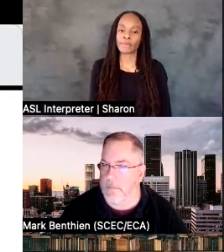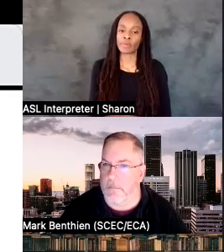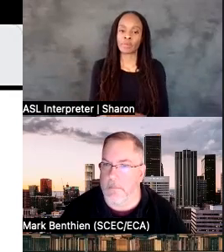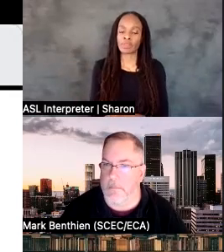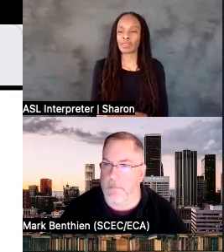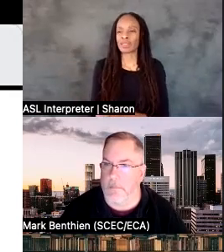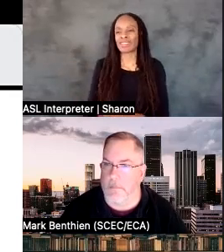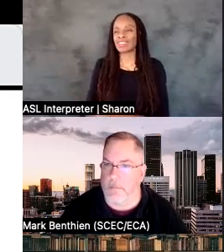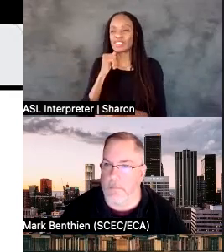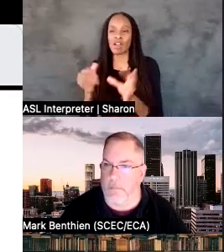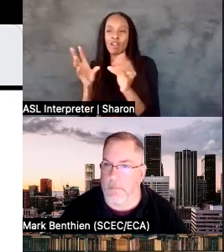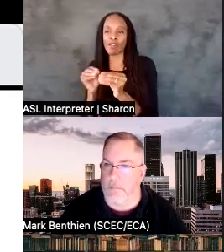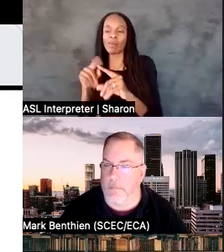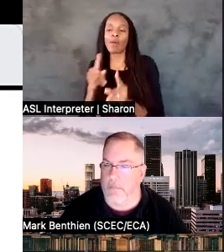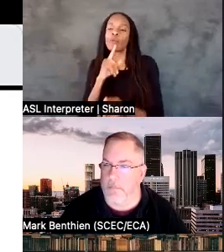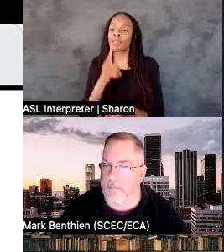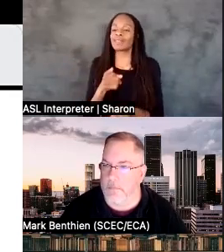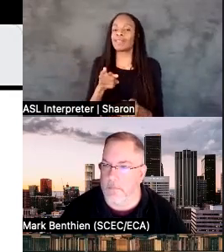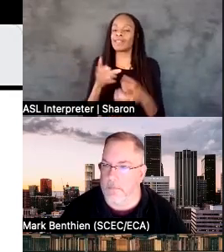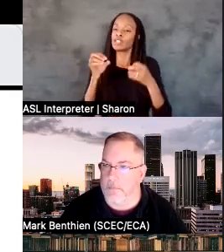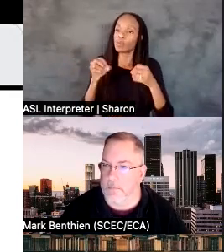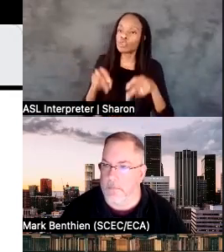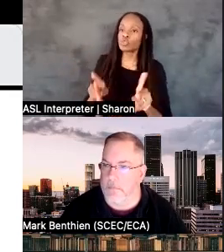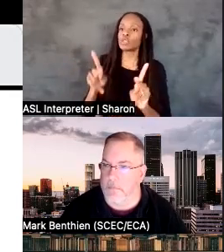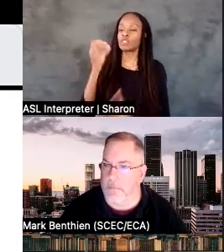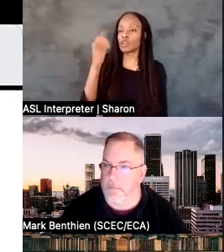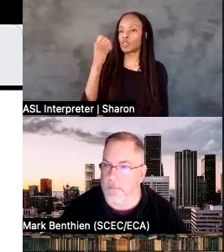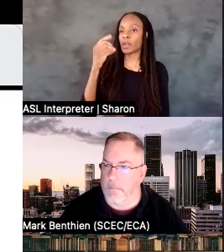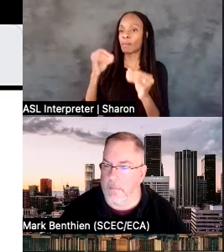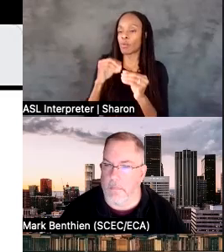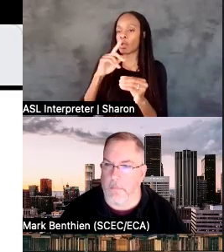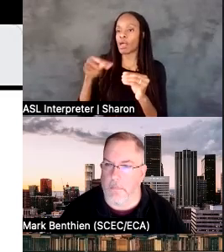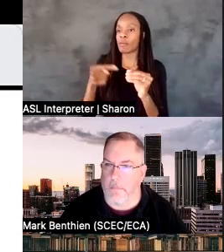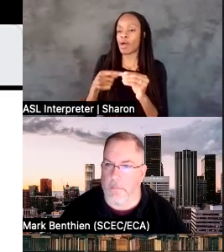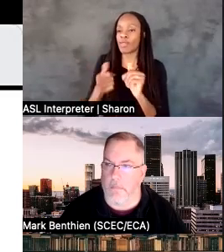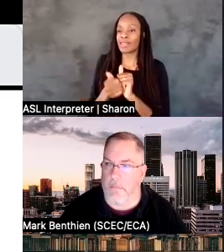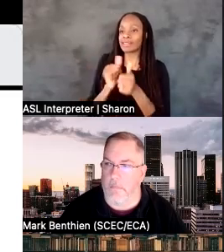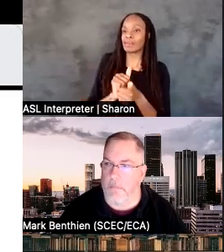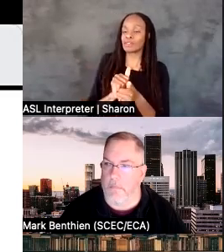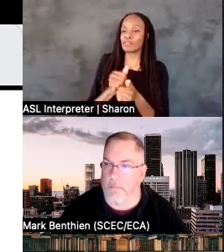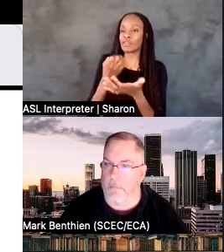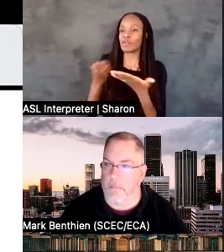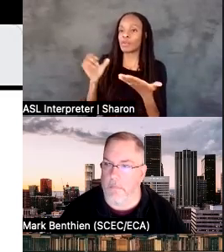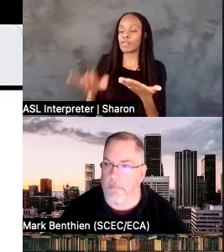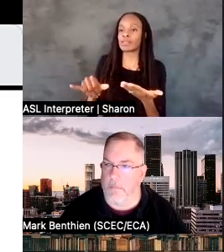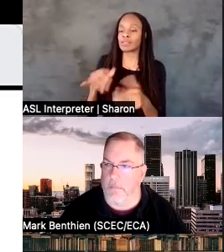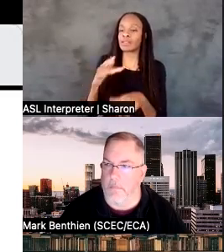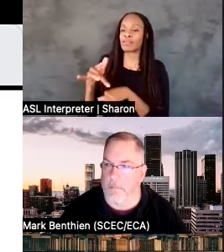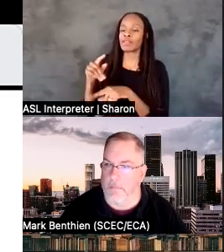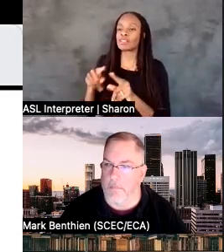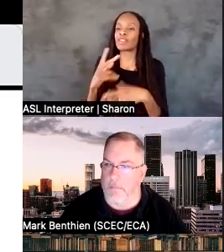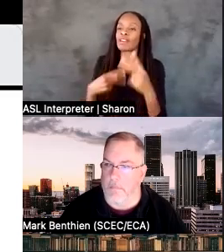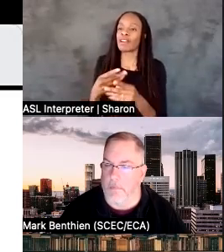much as it is an opportunity to understand more about the adaptive equipment that's available, the different kinds of things,